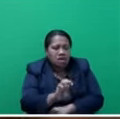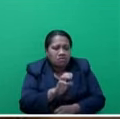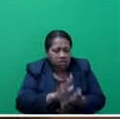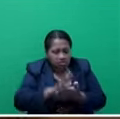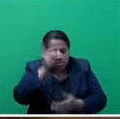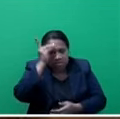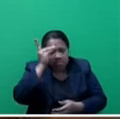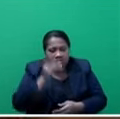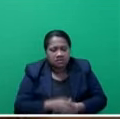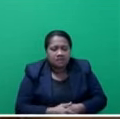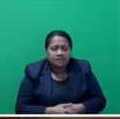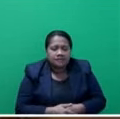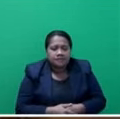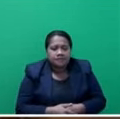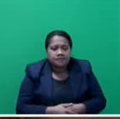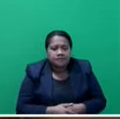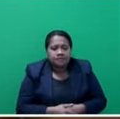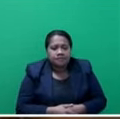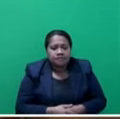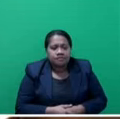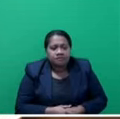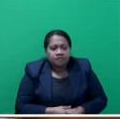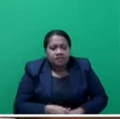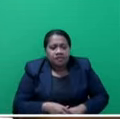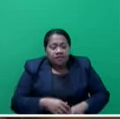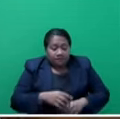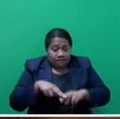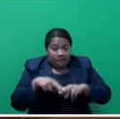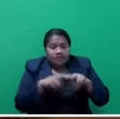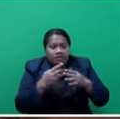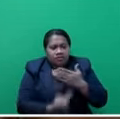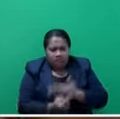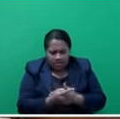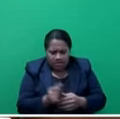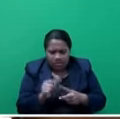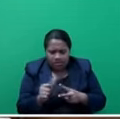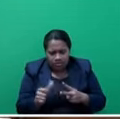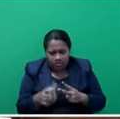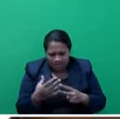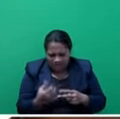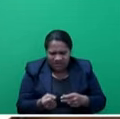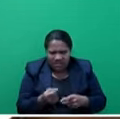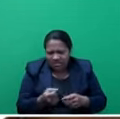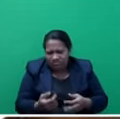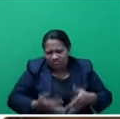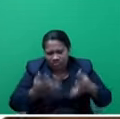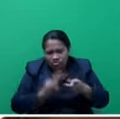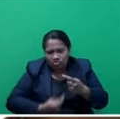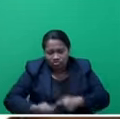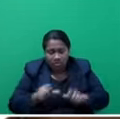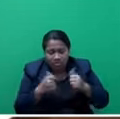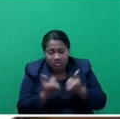education. Fiji is also party to a number of beneficial regional trade agreements, and